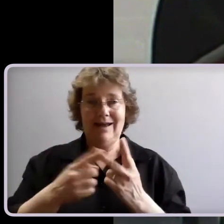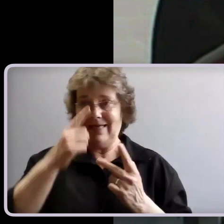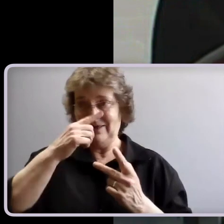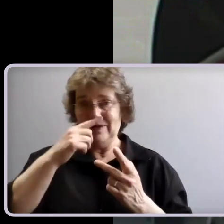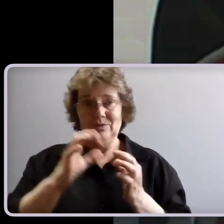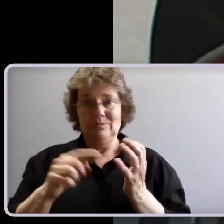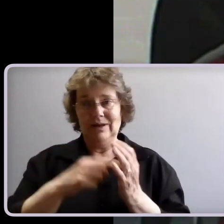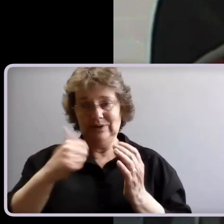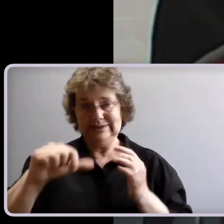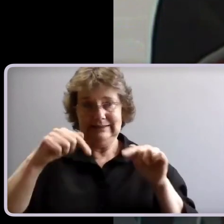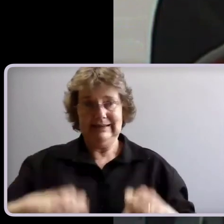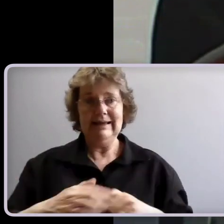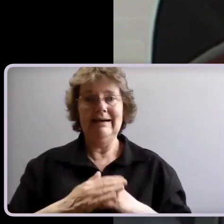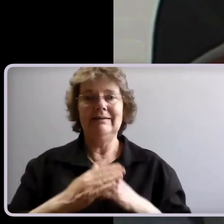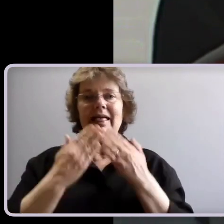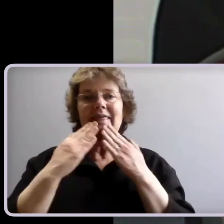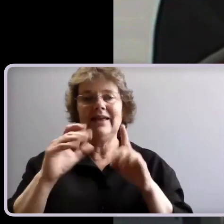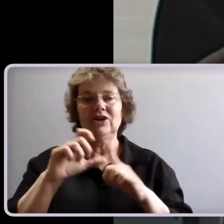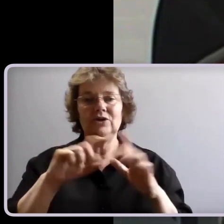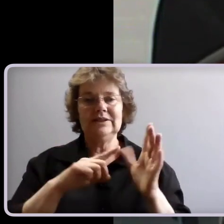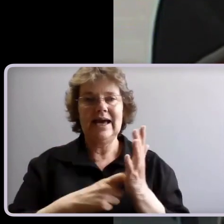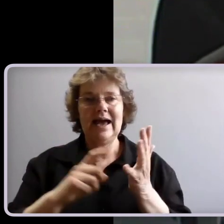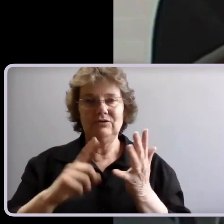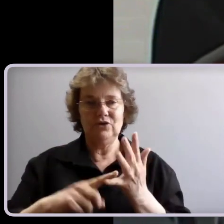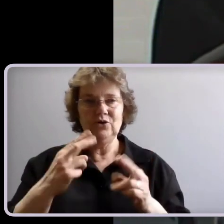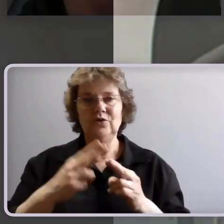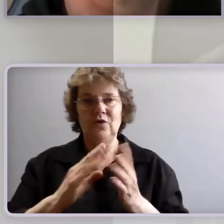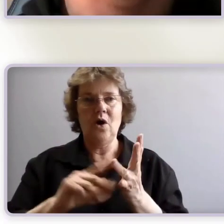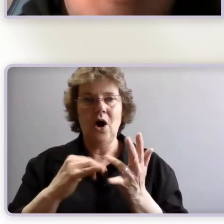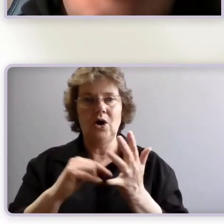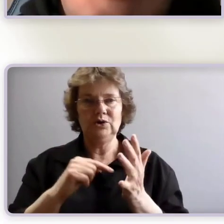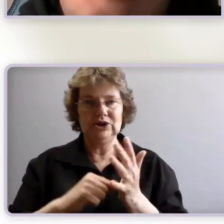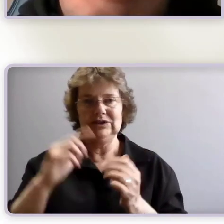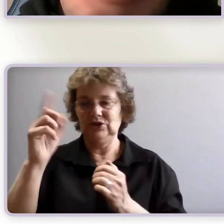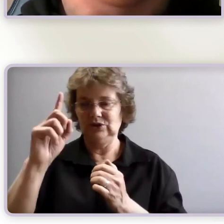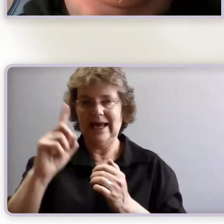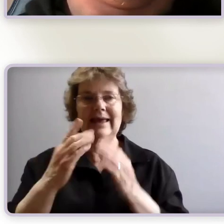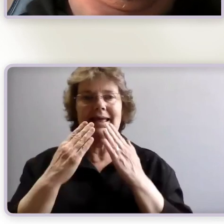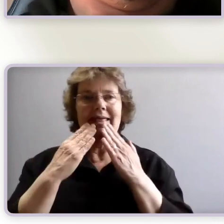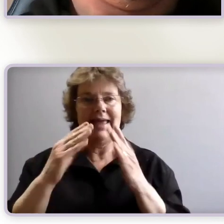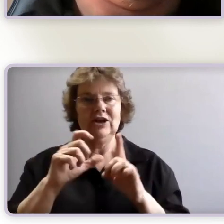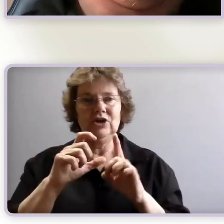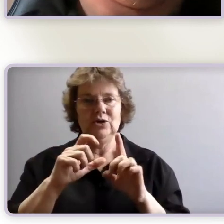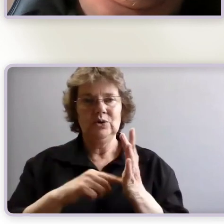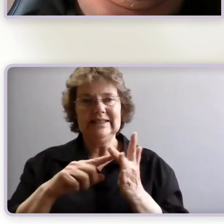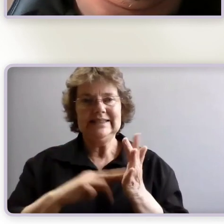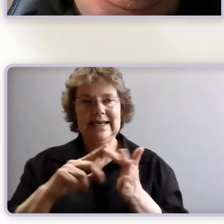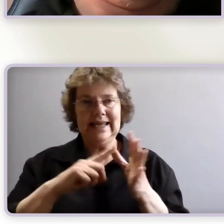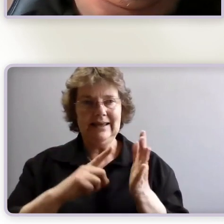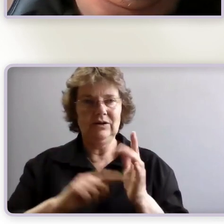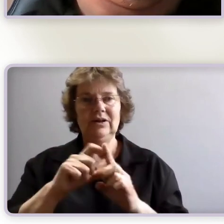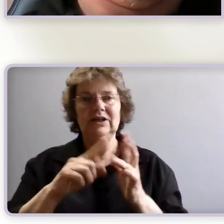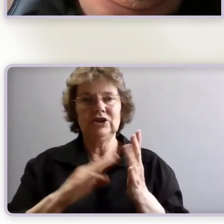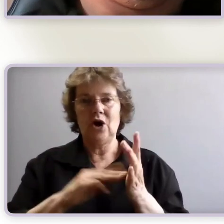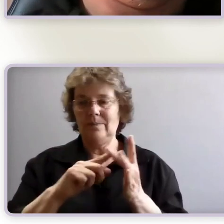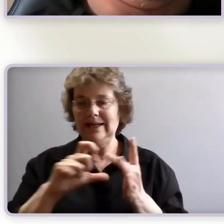our wonderful panel, to Tennille, to Dominique, to Jamie, and to Will. Thank you so much for joining us. Big thanks